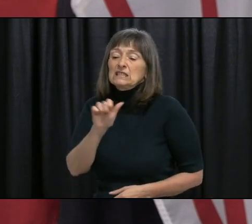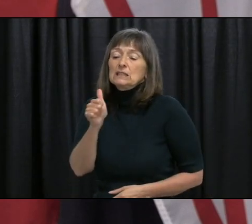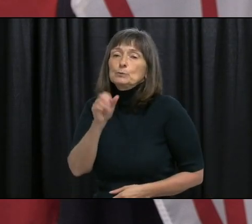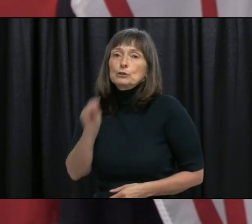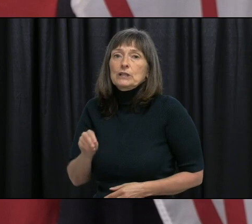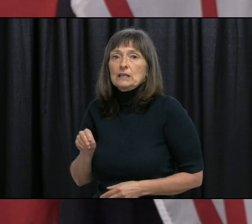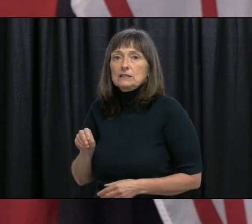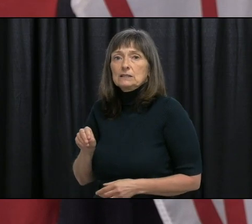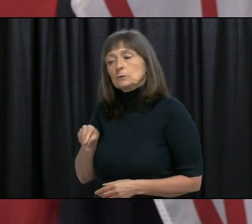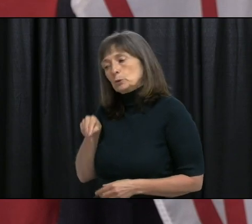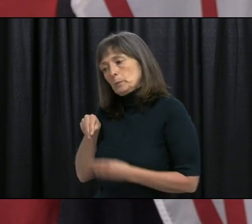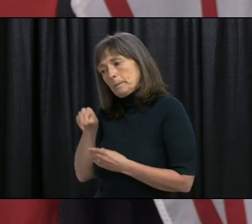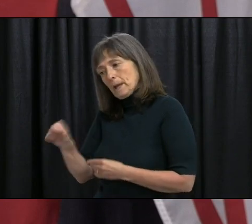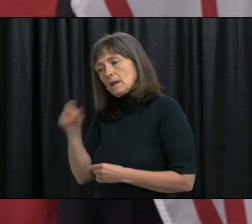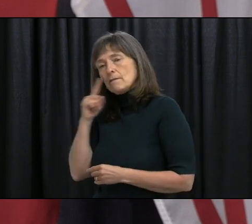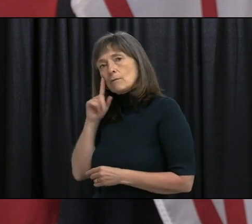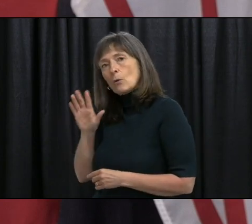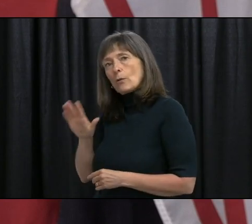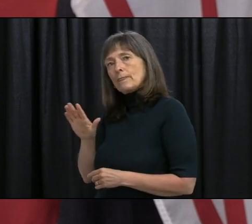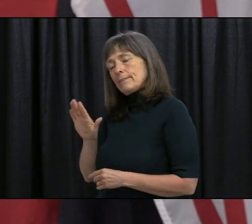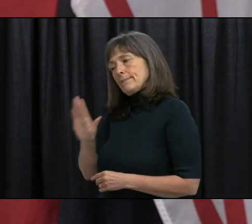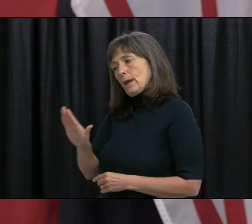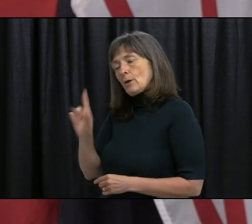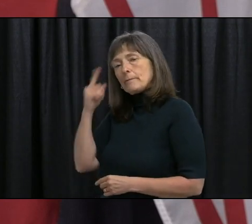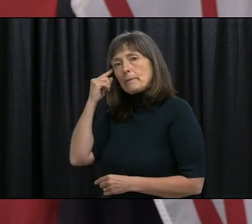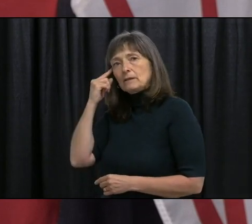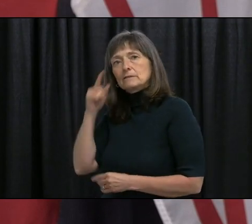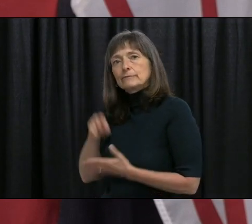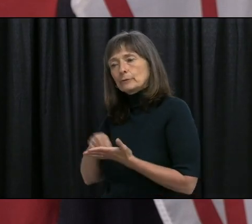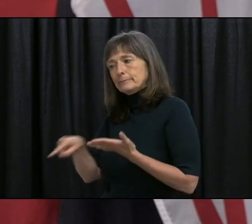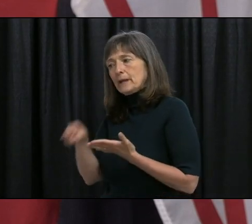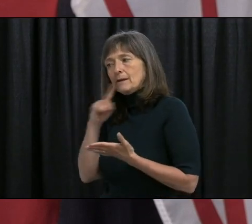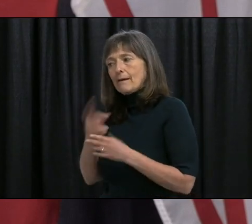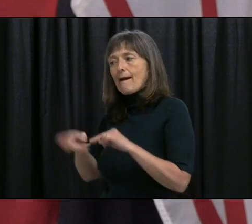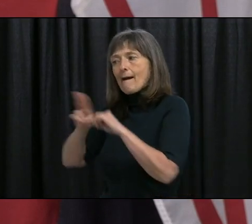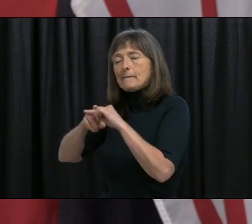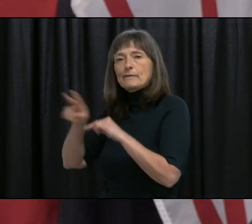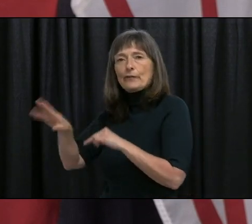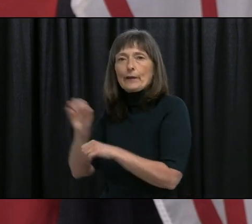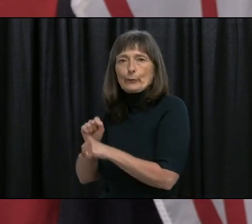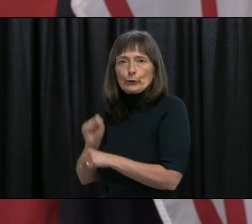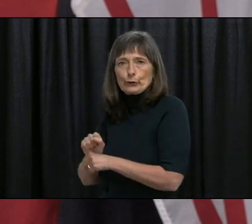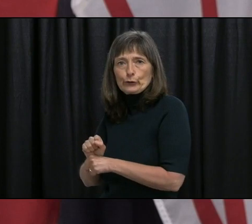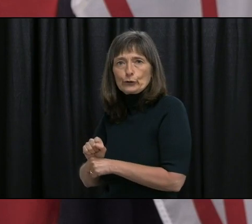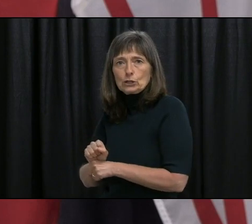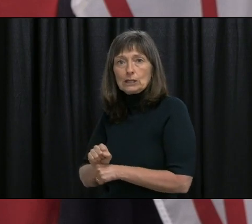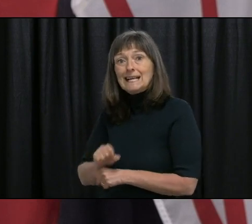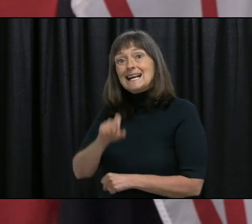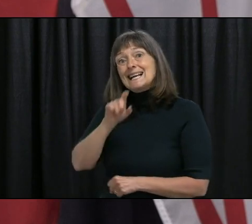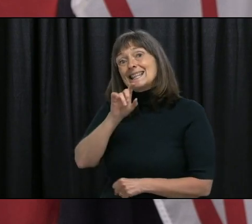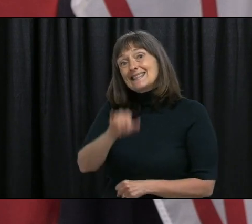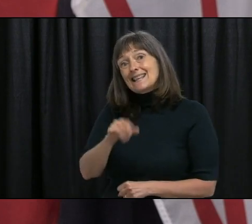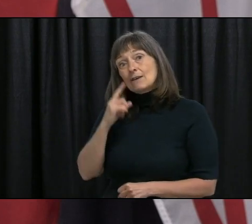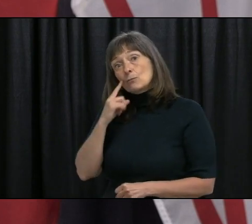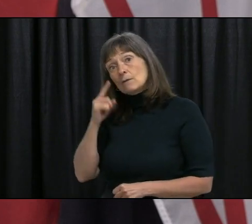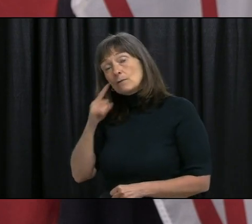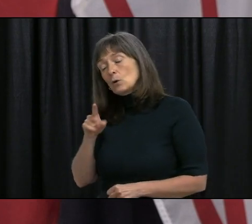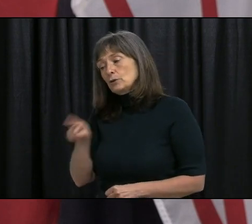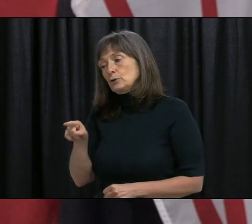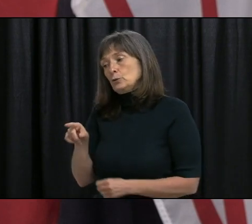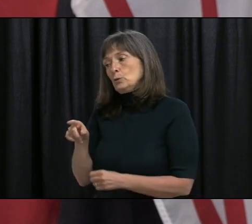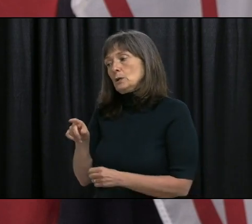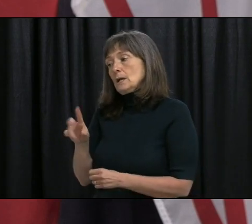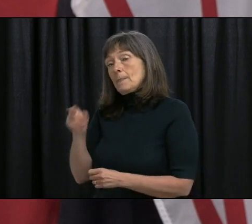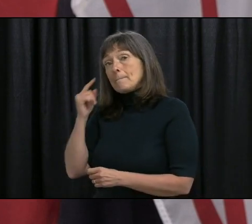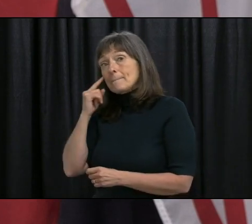that would be attributed to the employer component. That would be the extra costs. And this was meant to be cost recovery to the employer, not